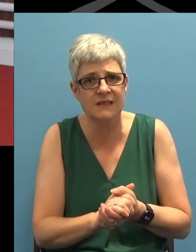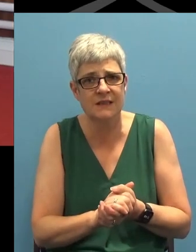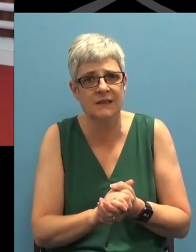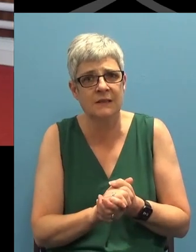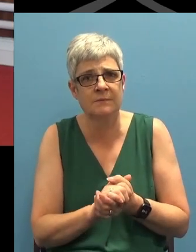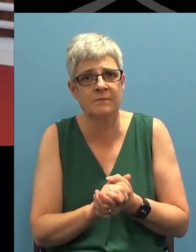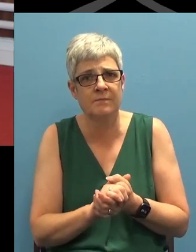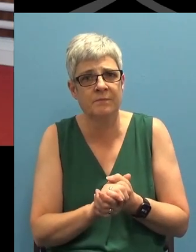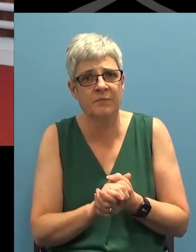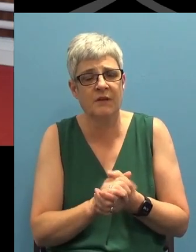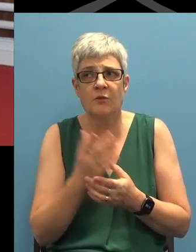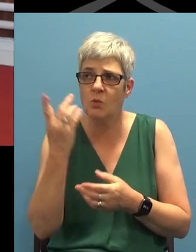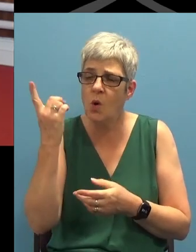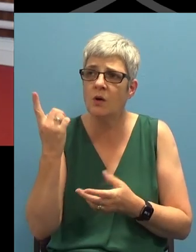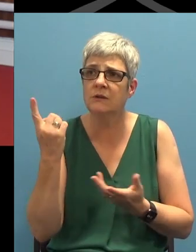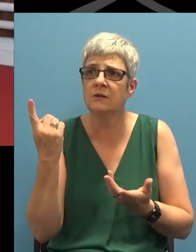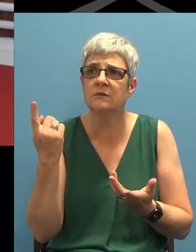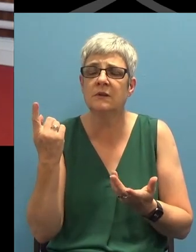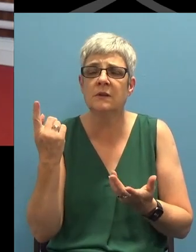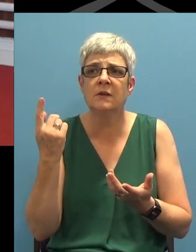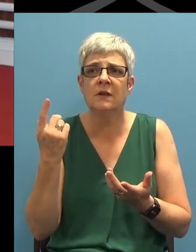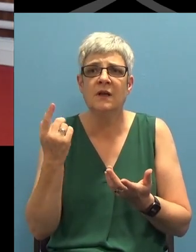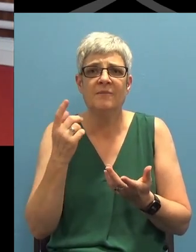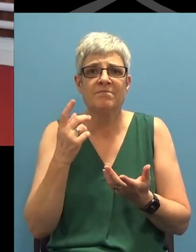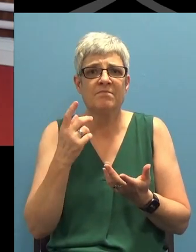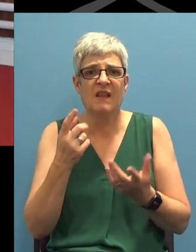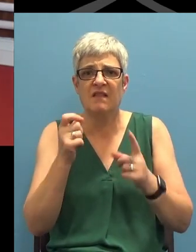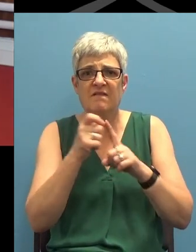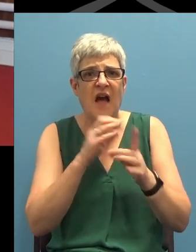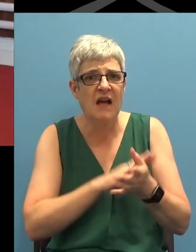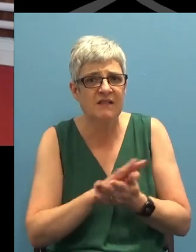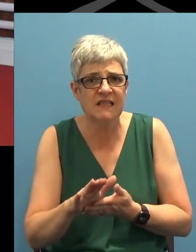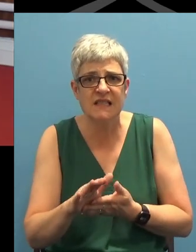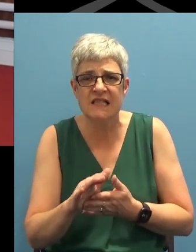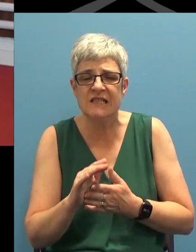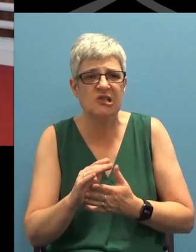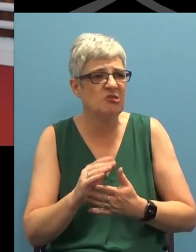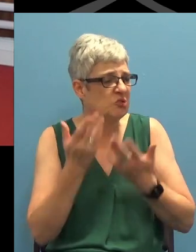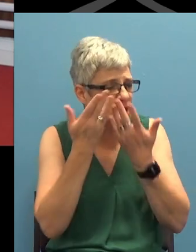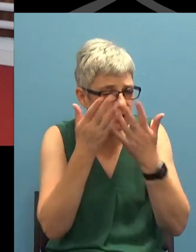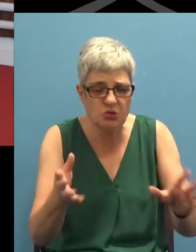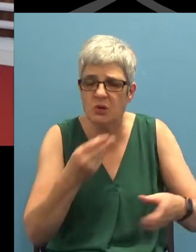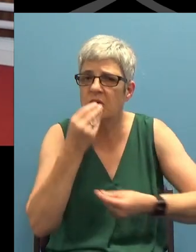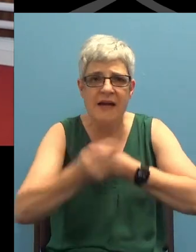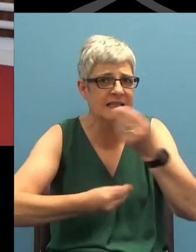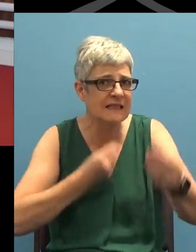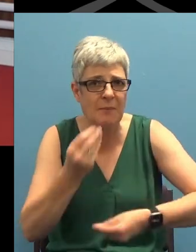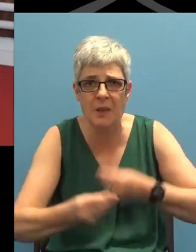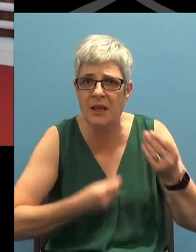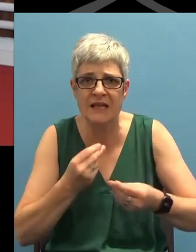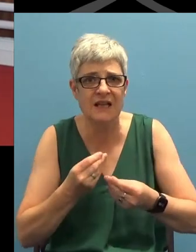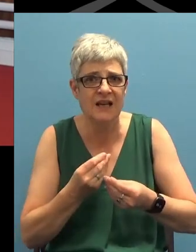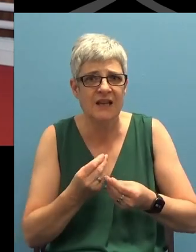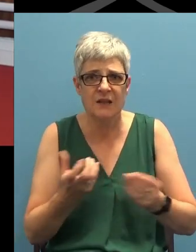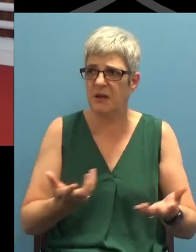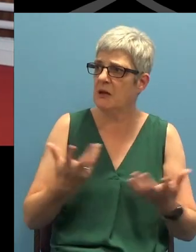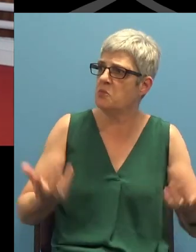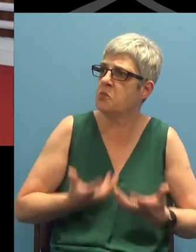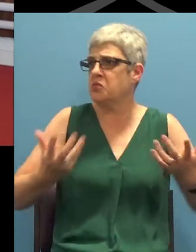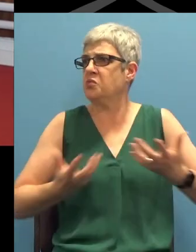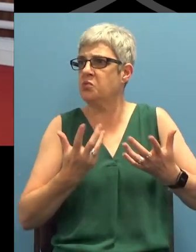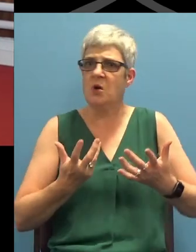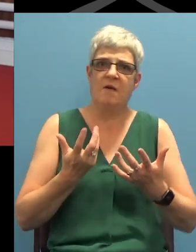was. Instead of the Pharisees showing and explaining to the people, they had got caught up with their own